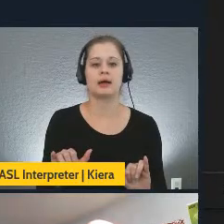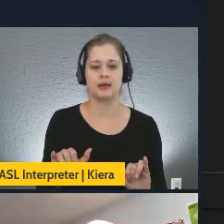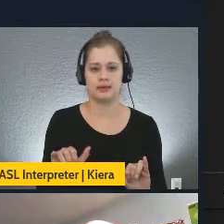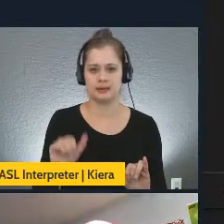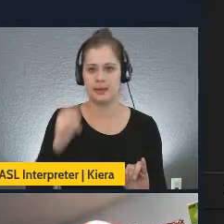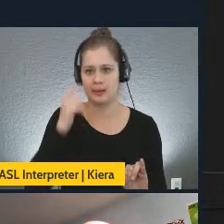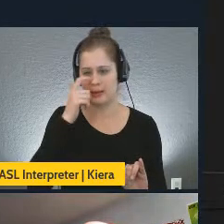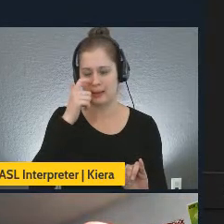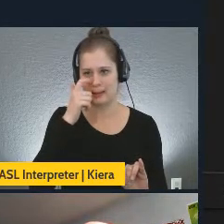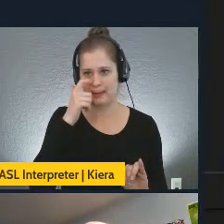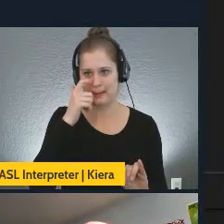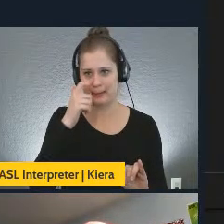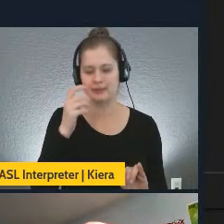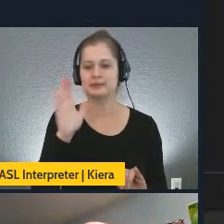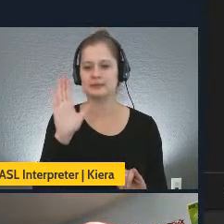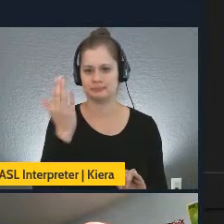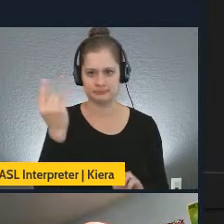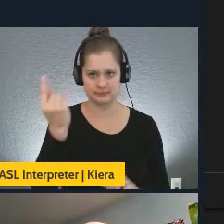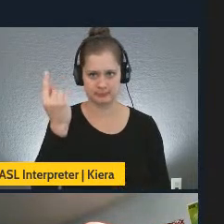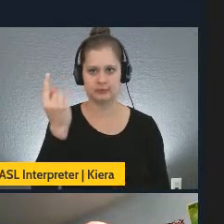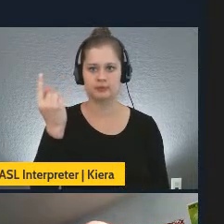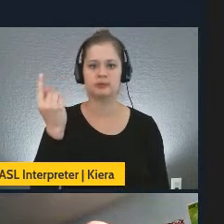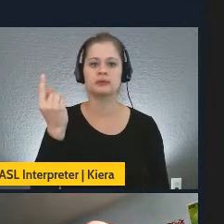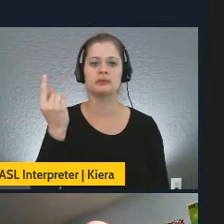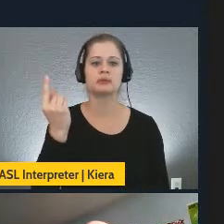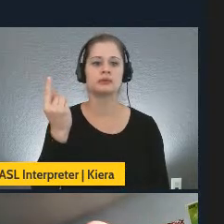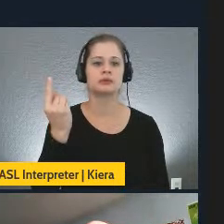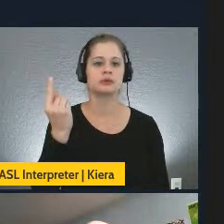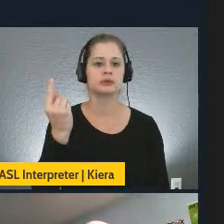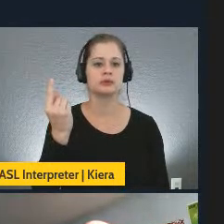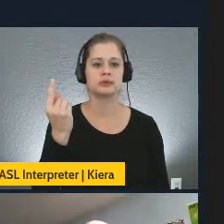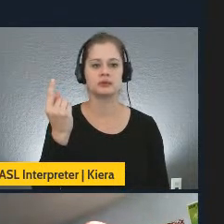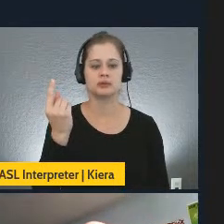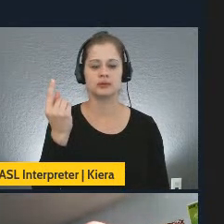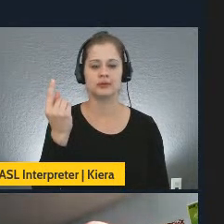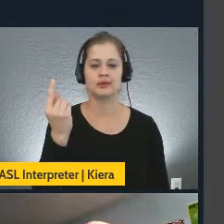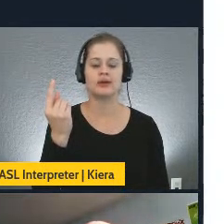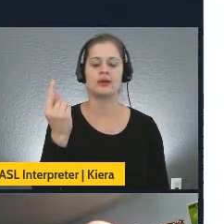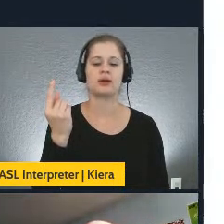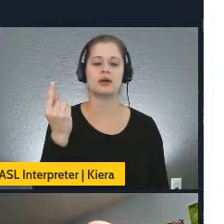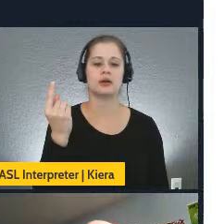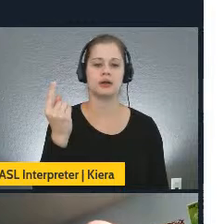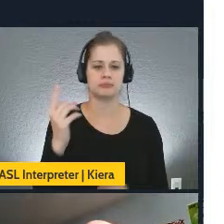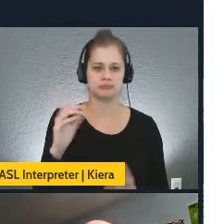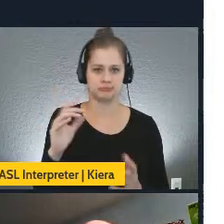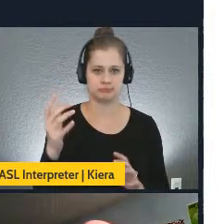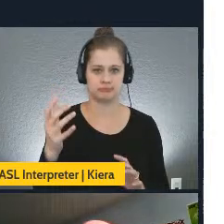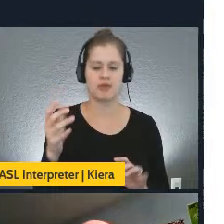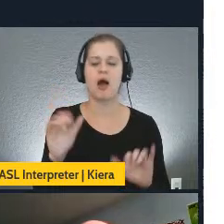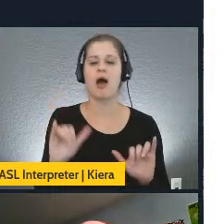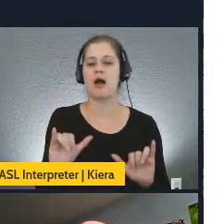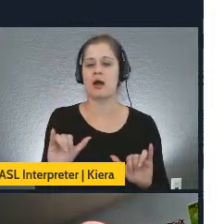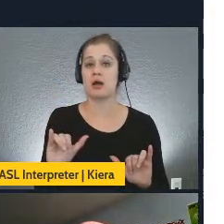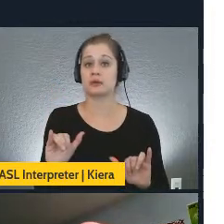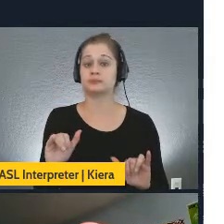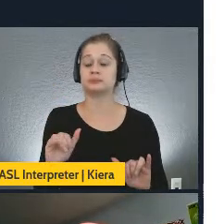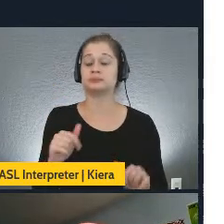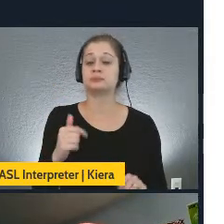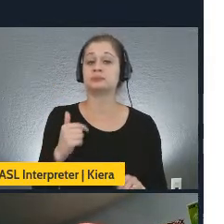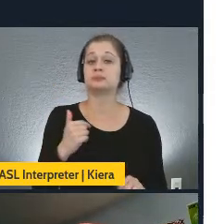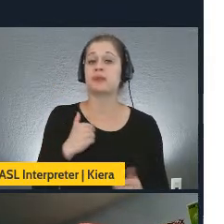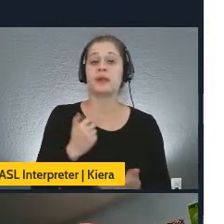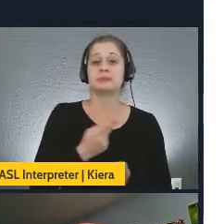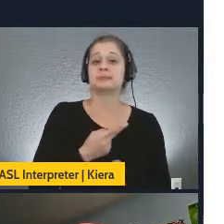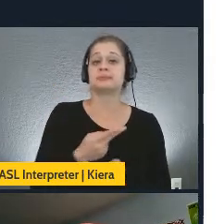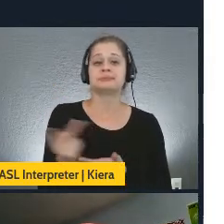This is something that at least I do know. So what I've failed to do is I failed